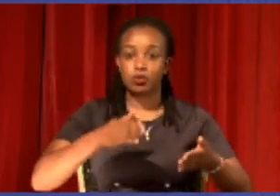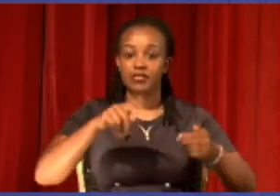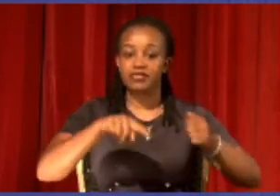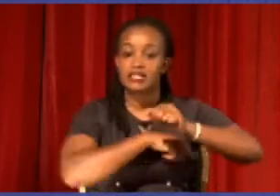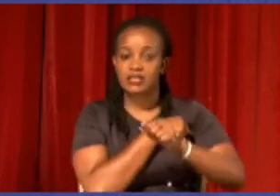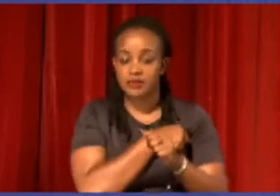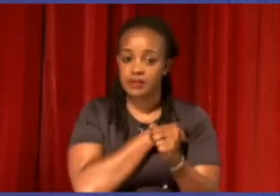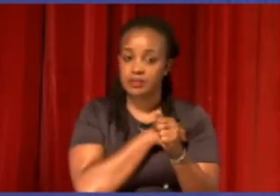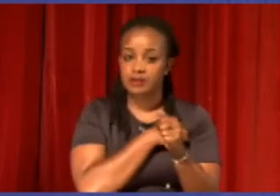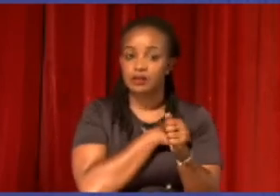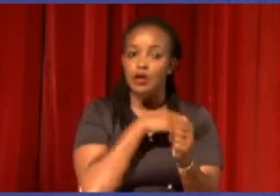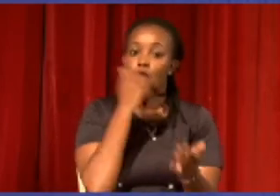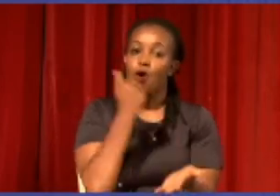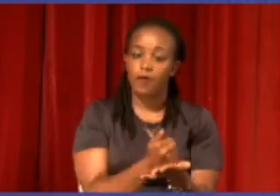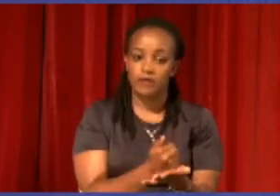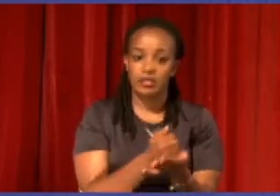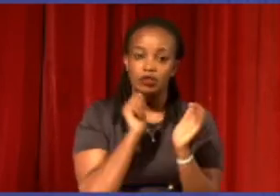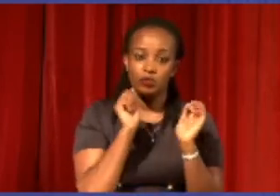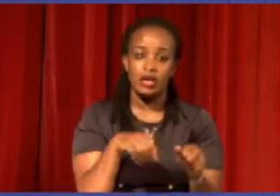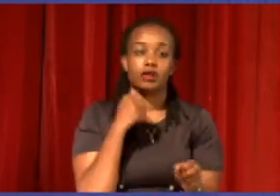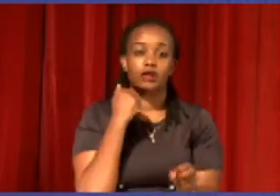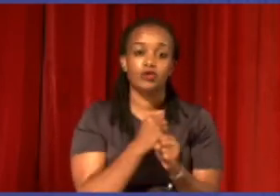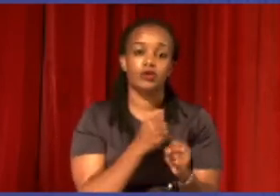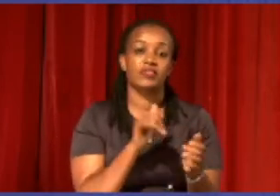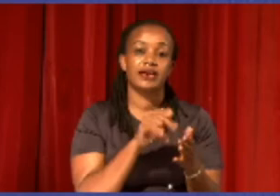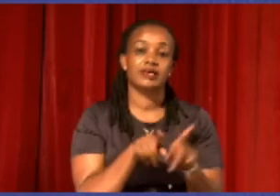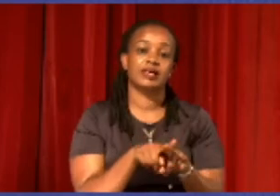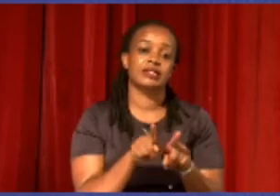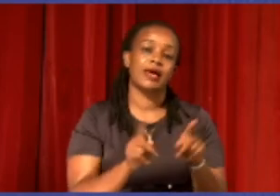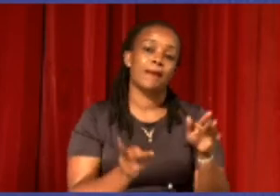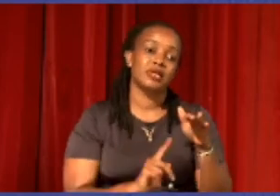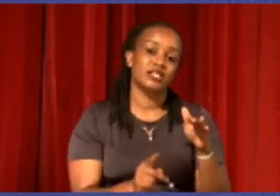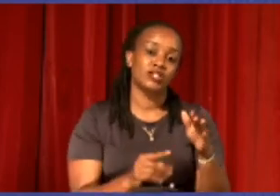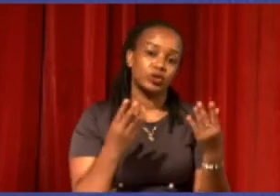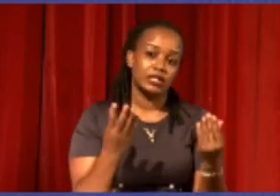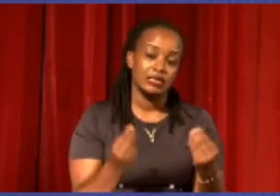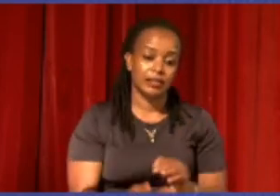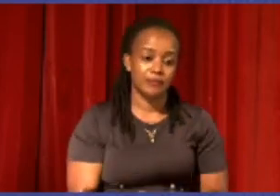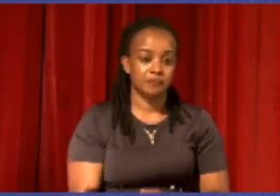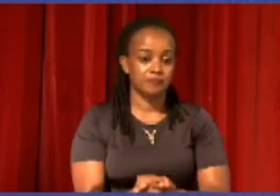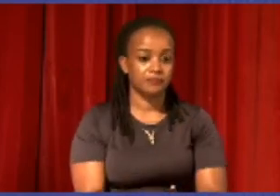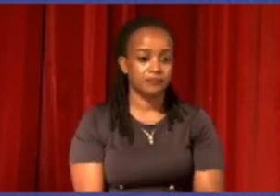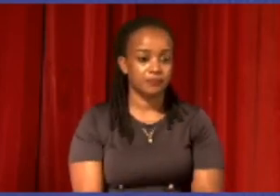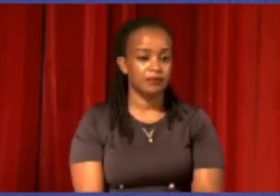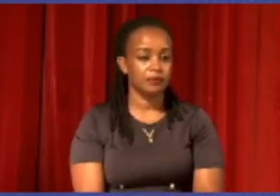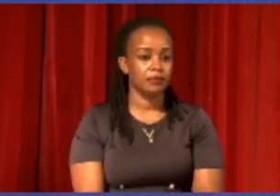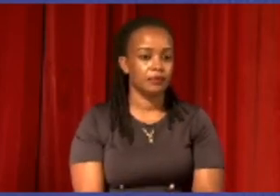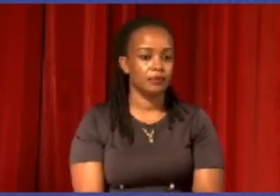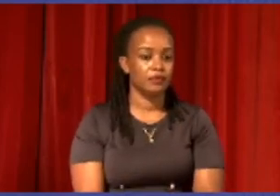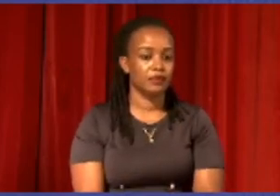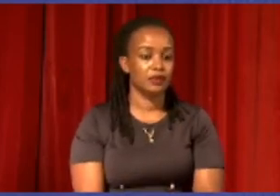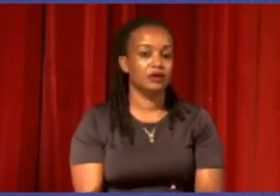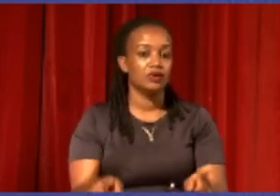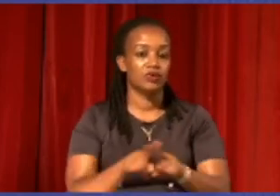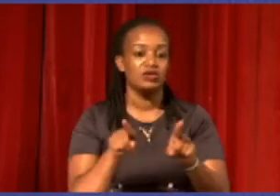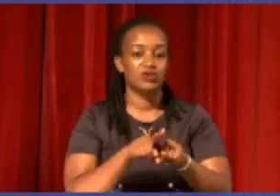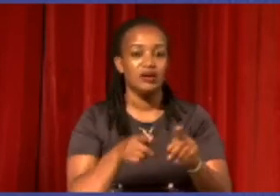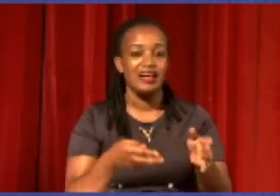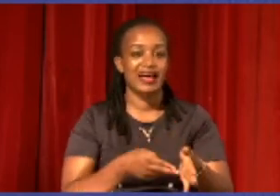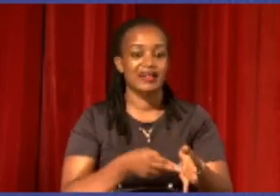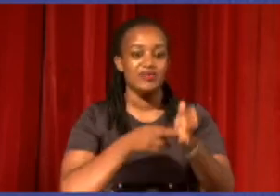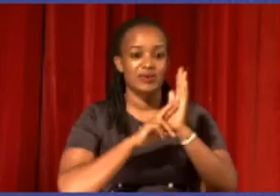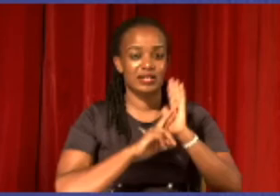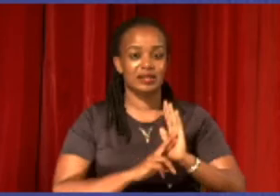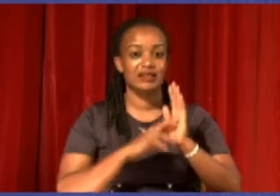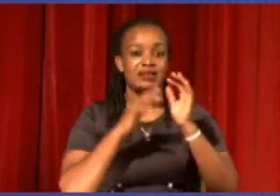and that's something that we can do as a ministry very easily and as government. Yeah. And I should also request my Culture TV team if we